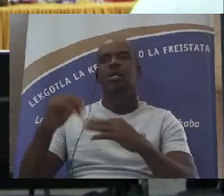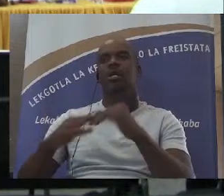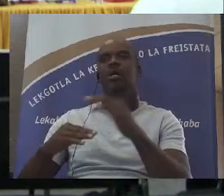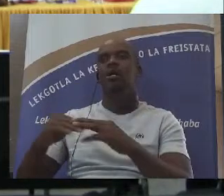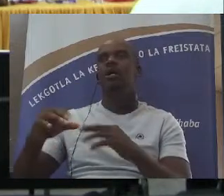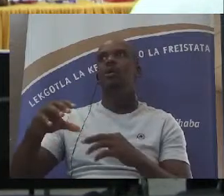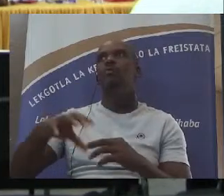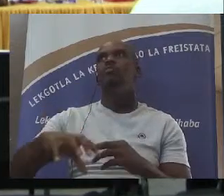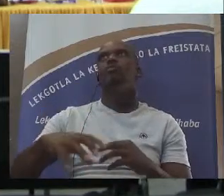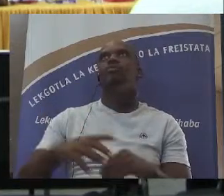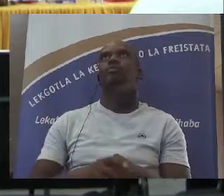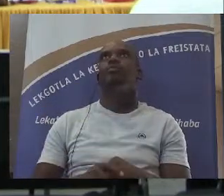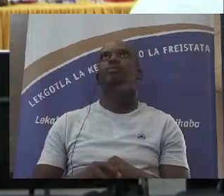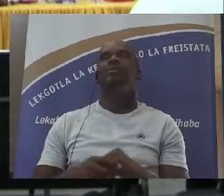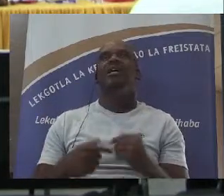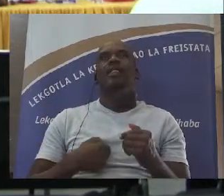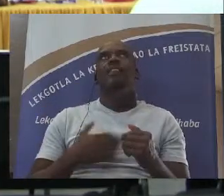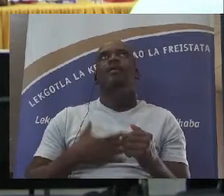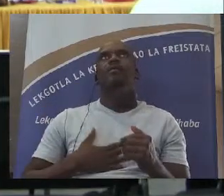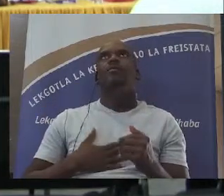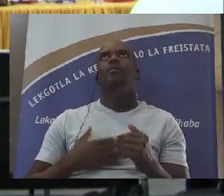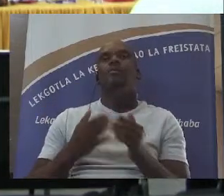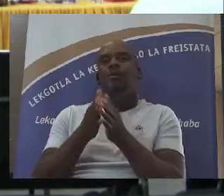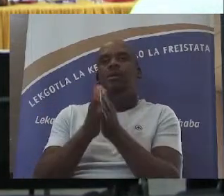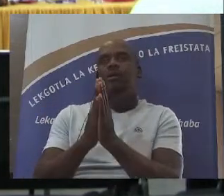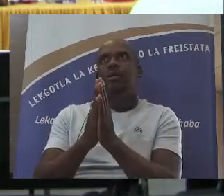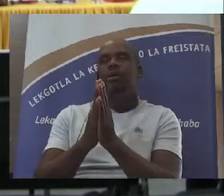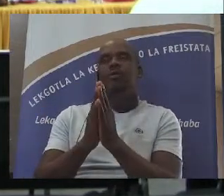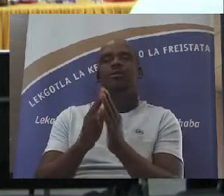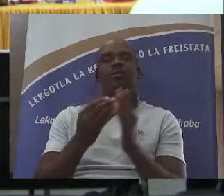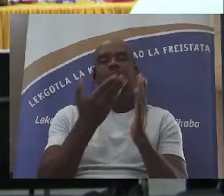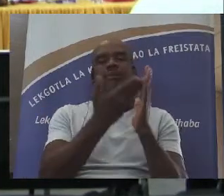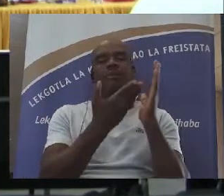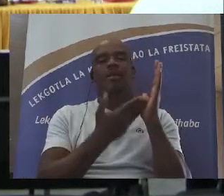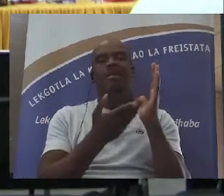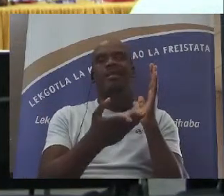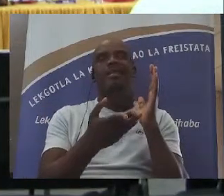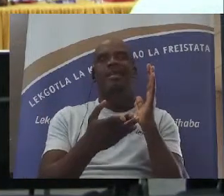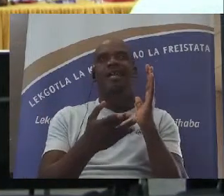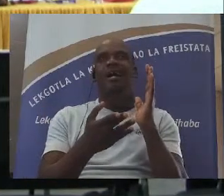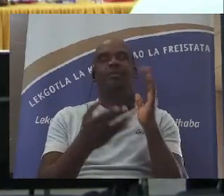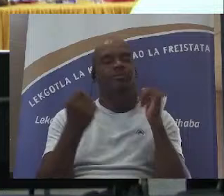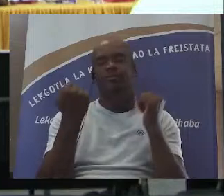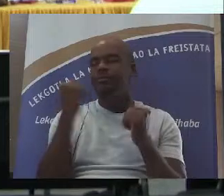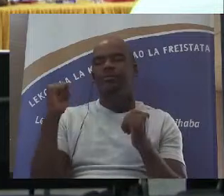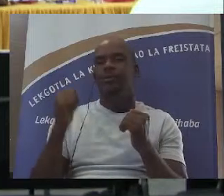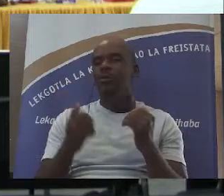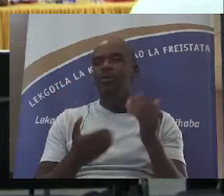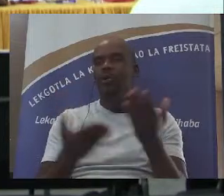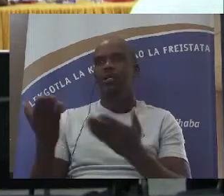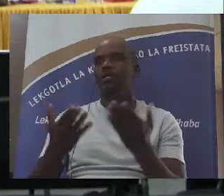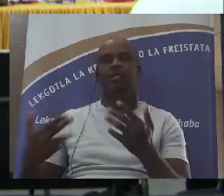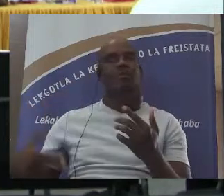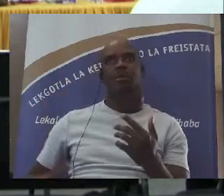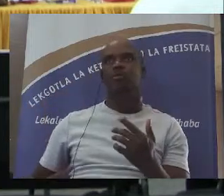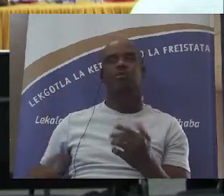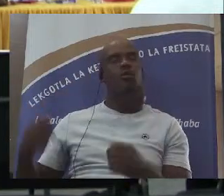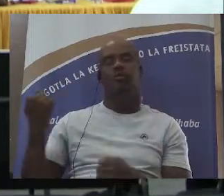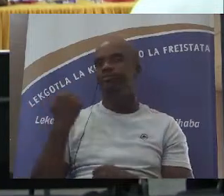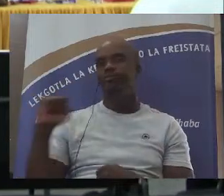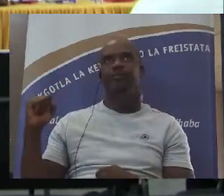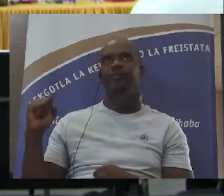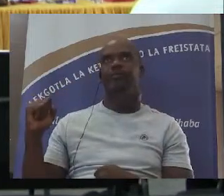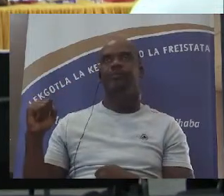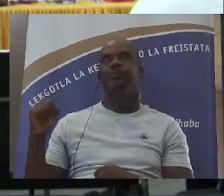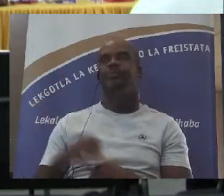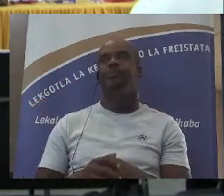Ke kopa ho tlhalosa hore this bill ha e bue ka wholesaling ya petrol